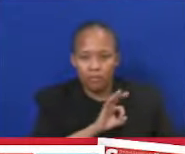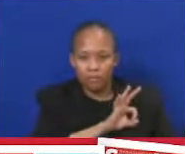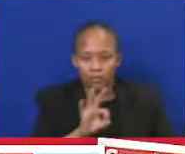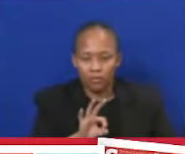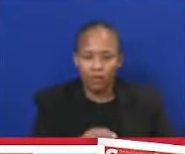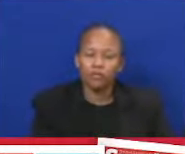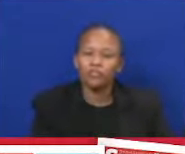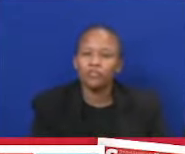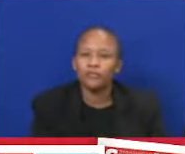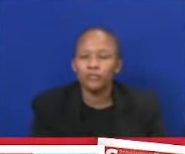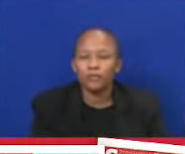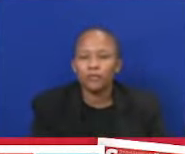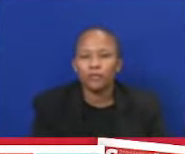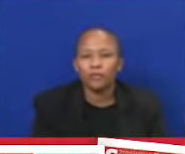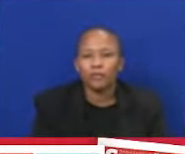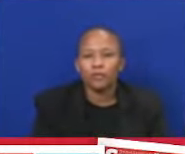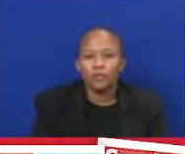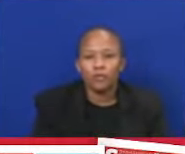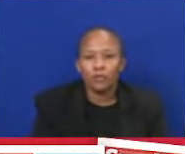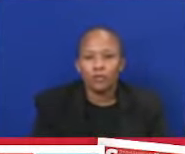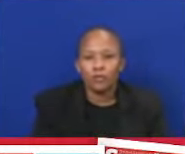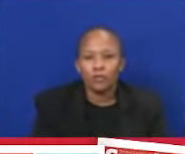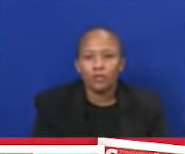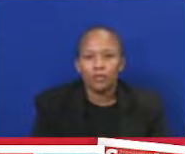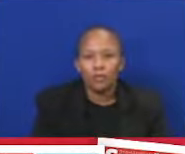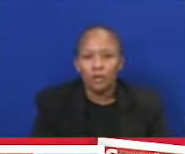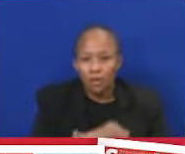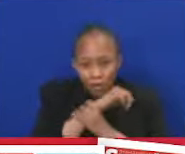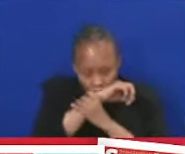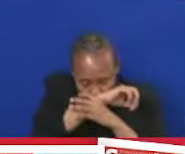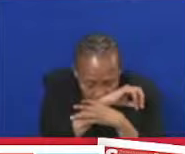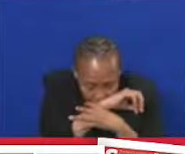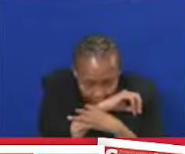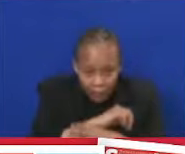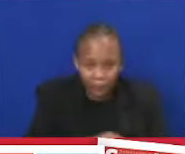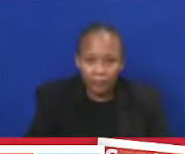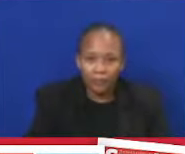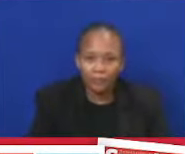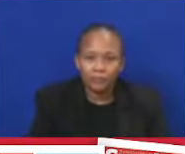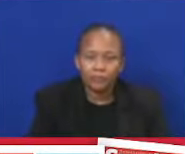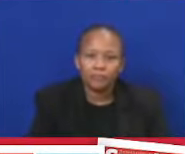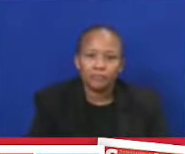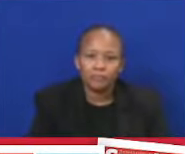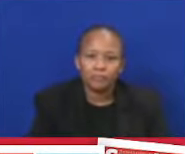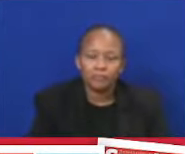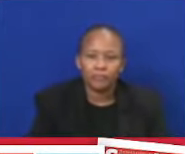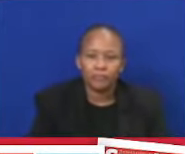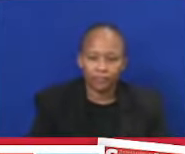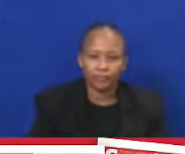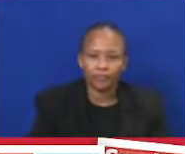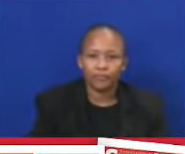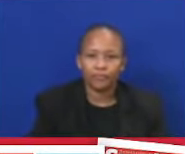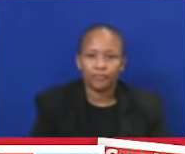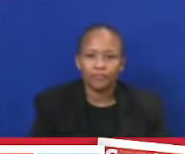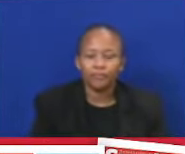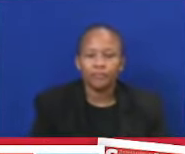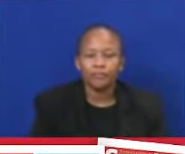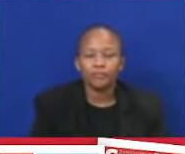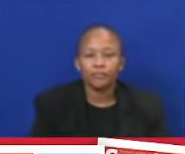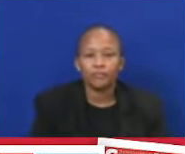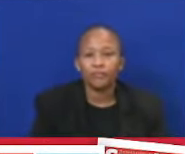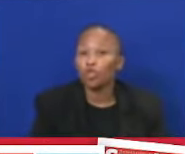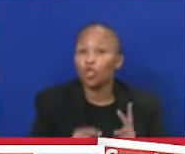Thank you, Commissioners. Then the two security officials